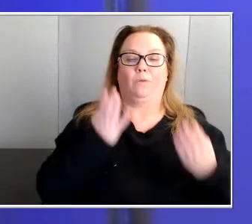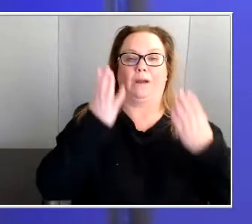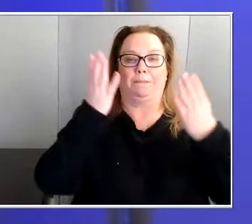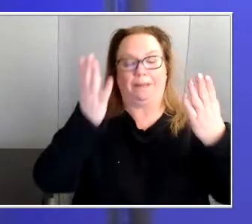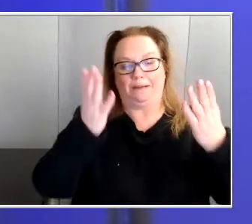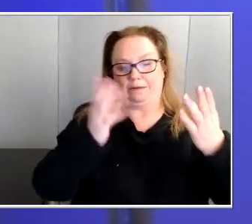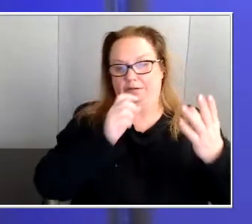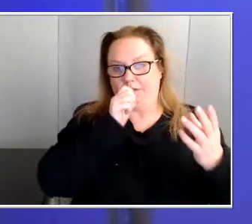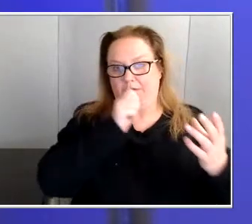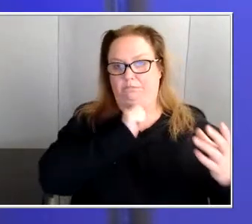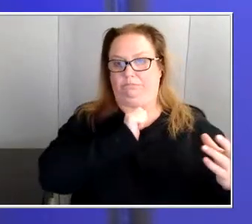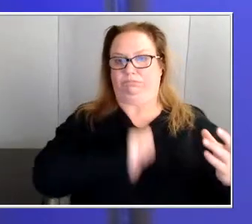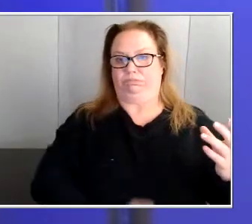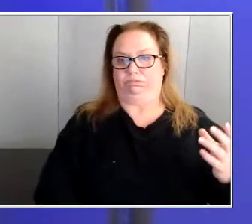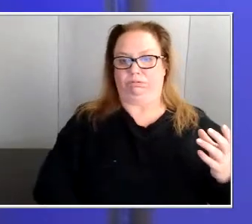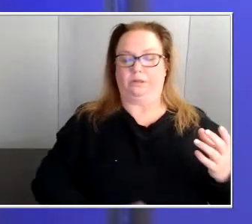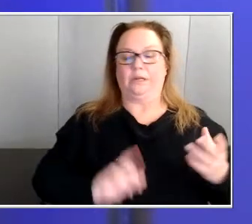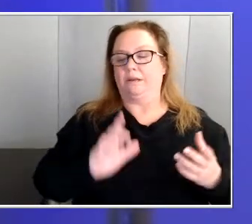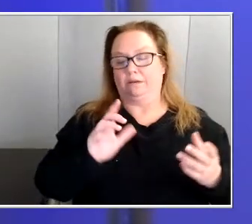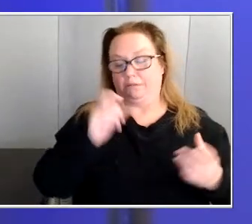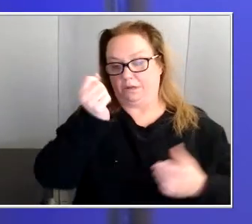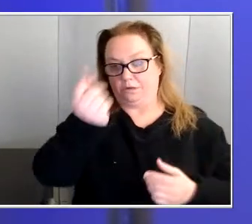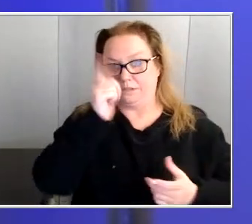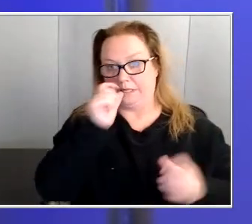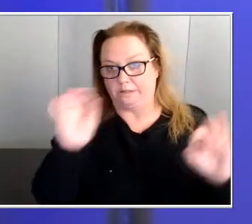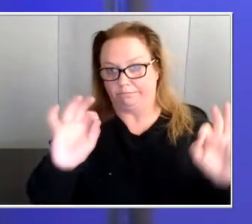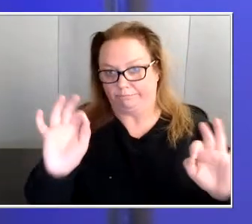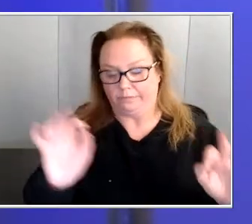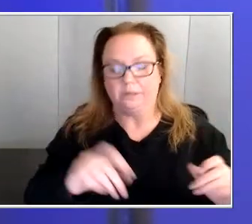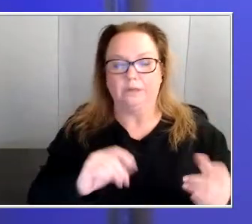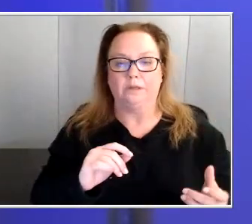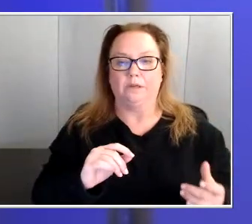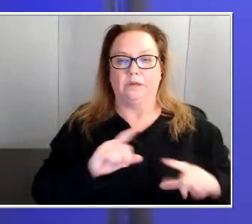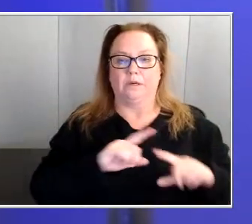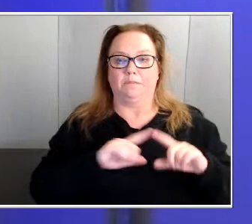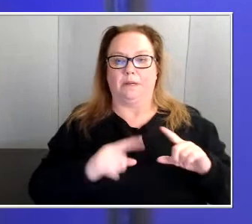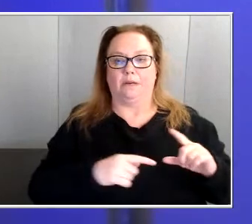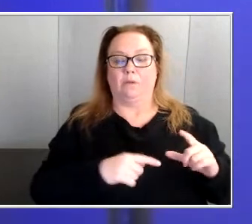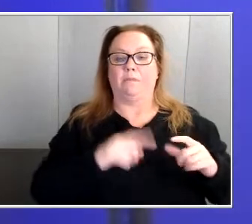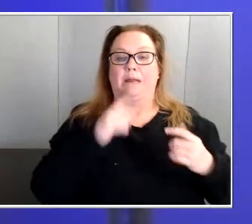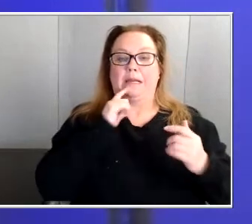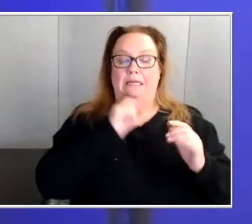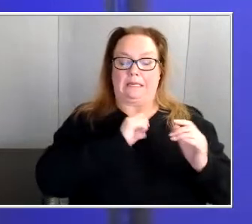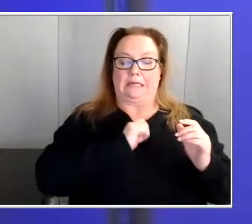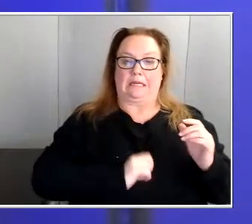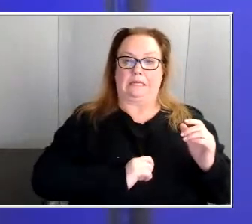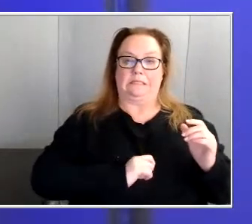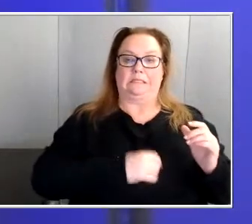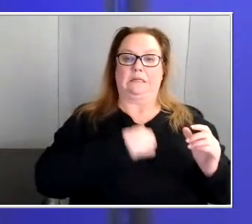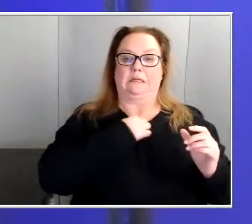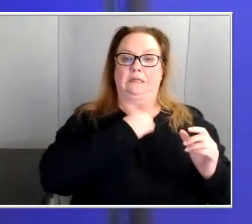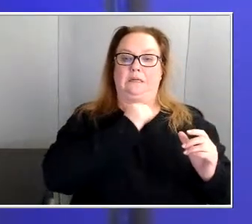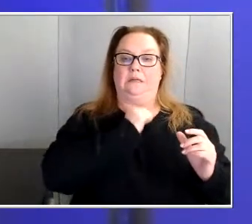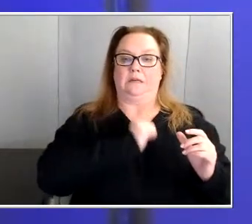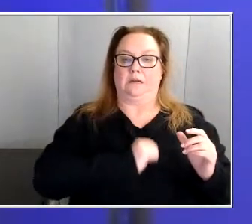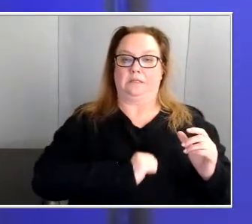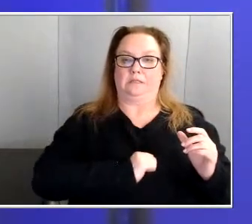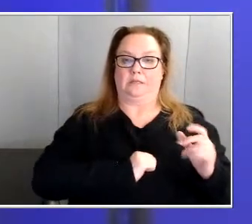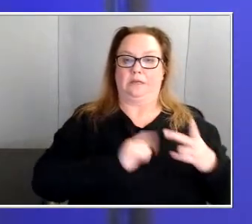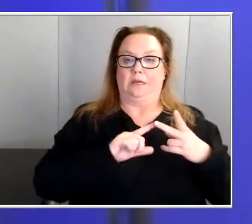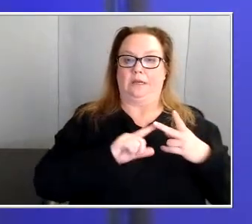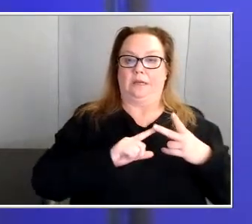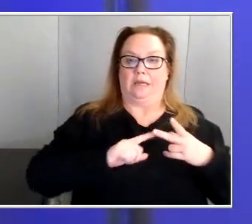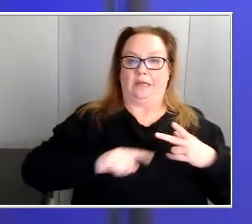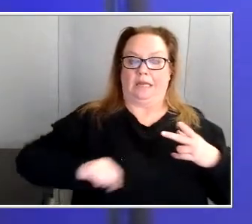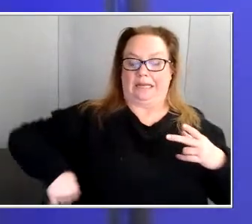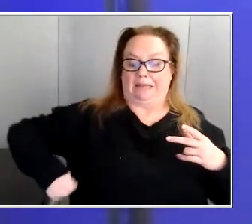a minimally invasive approach, but it still is a sternotomy where we make limited incisions on the upper part of the breastbone and also on the side of the